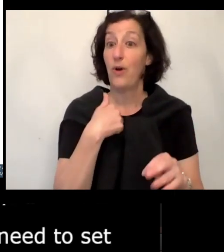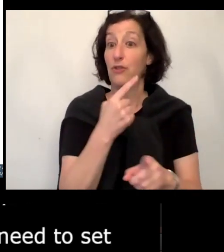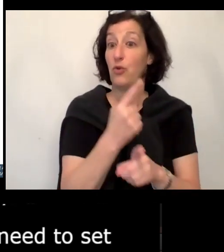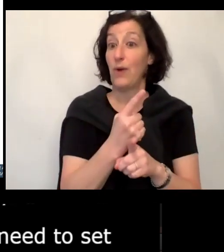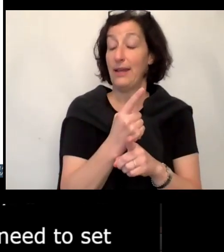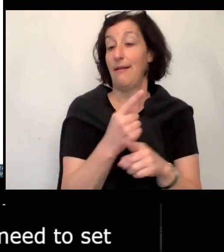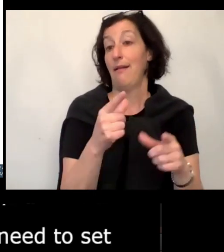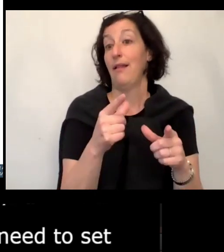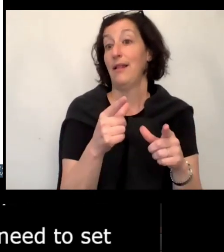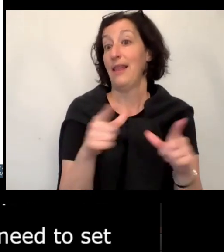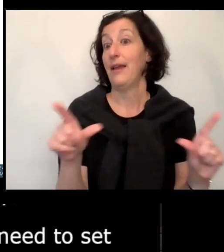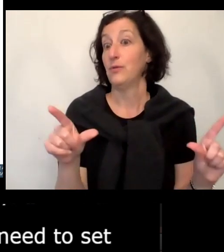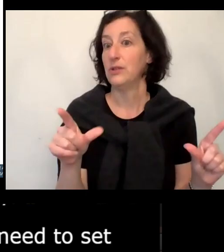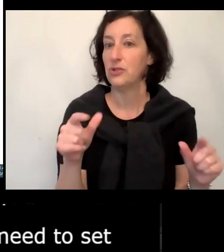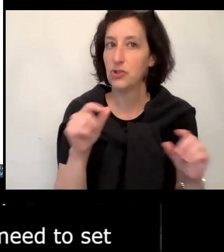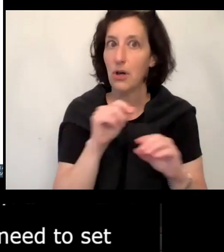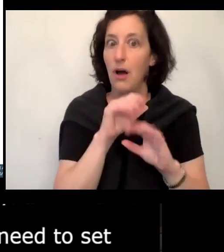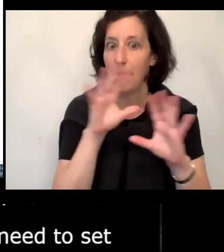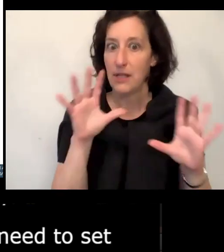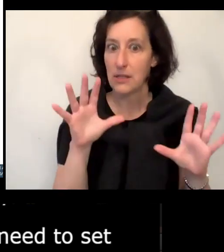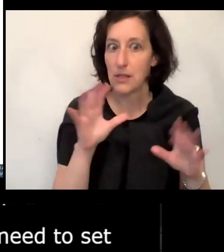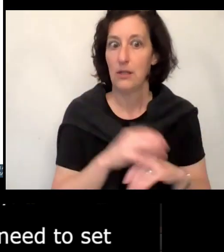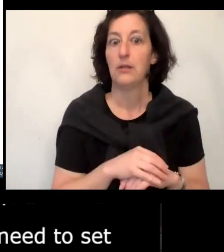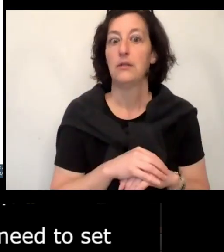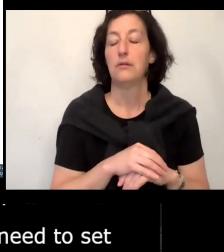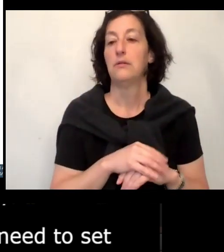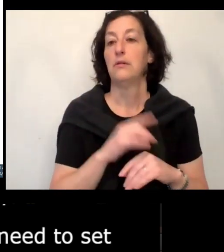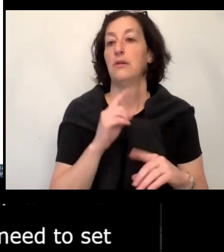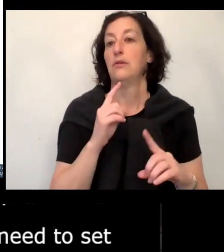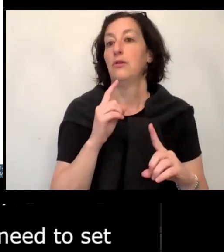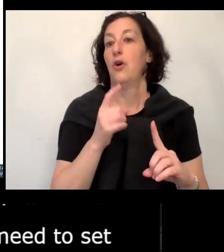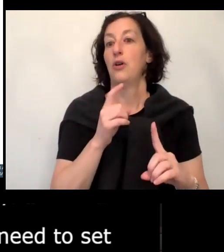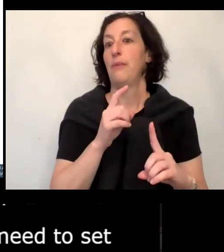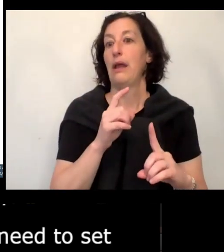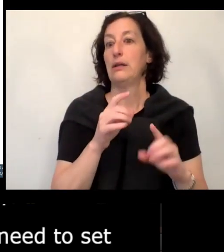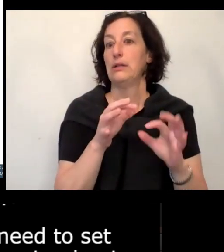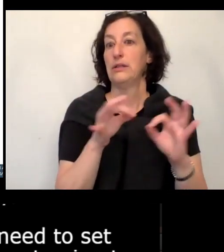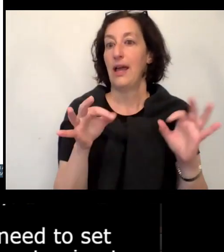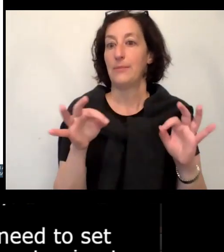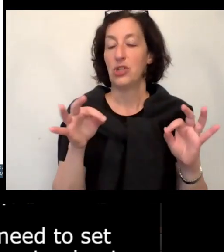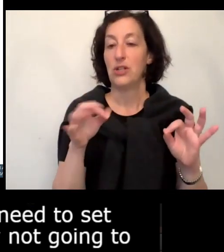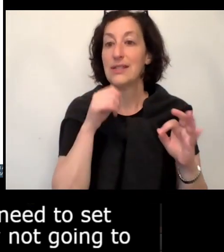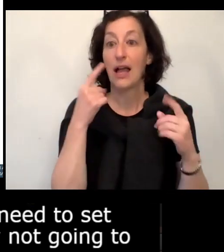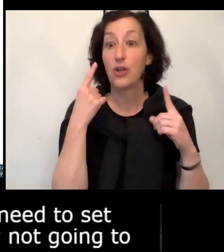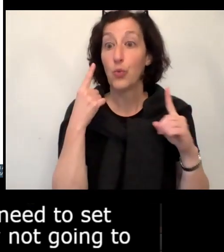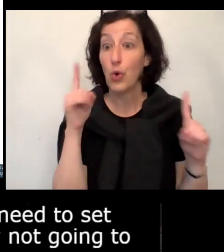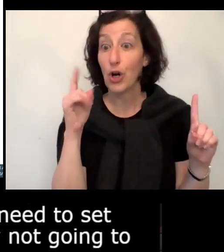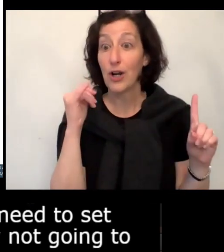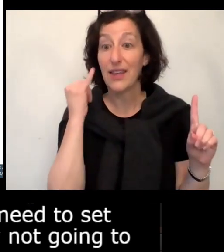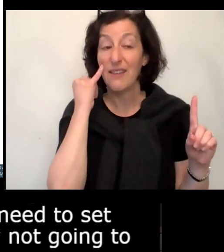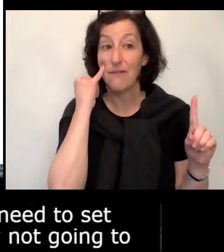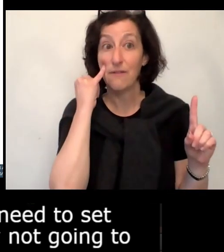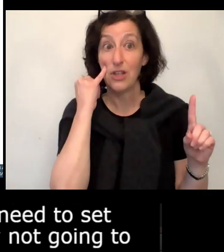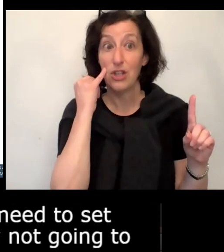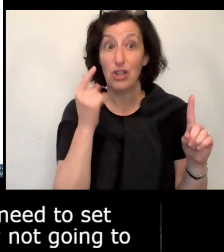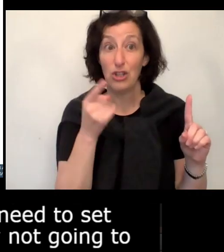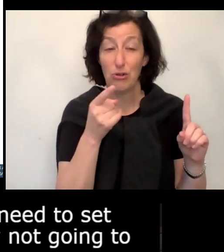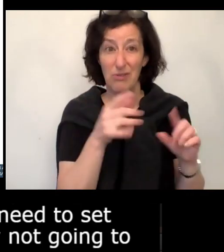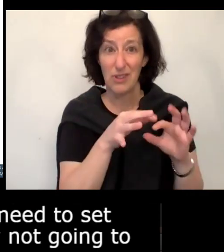Obviously, auto captioning is really not going to work if you're captioning English using a French